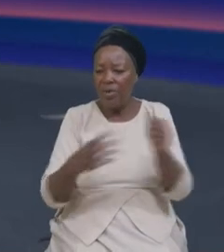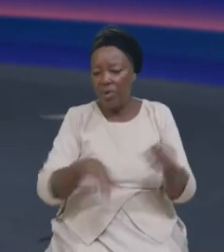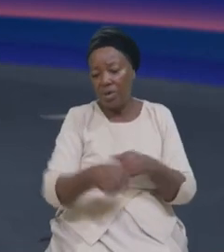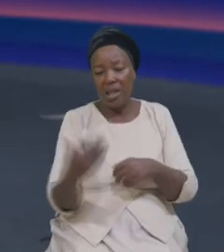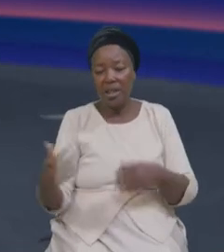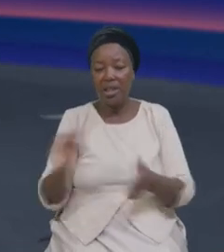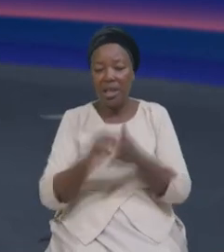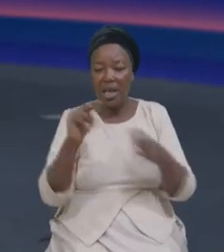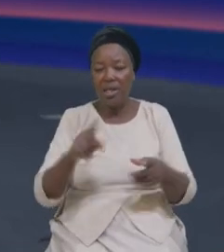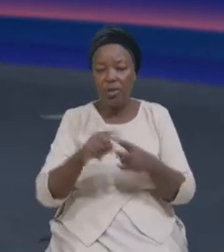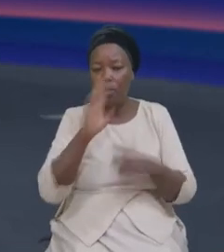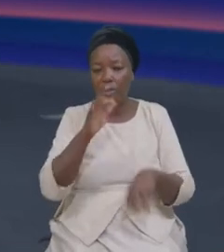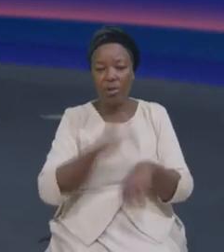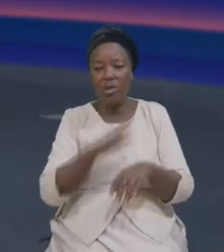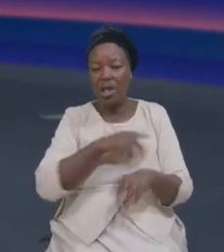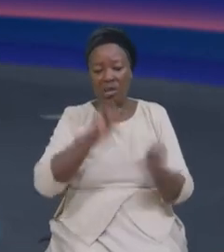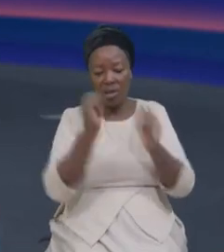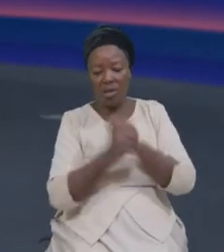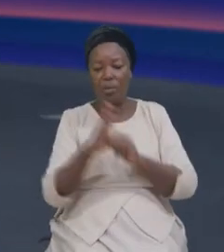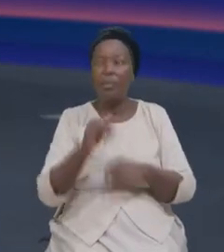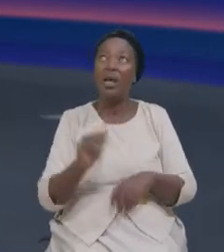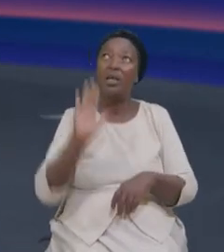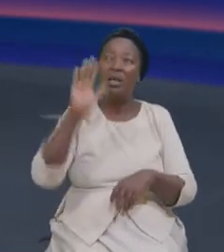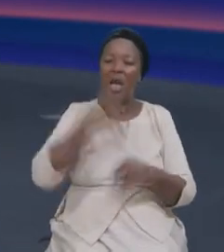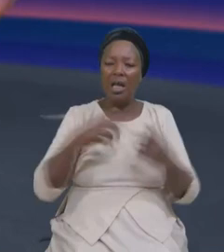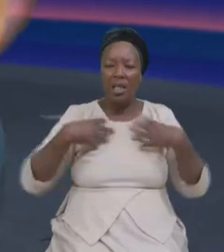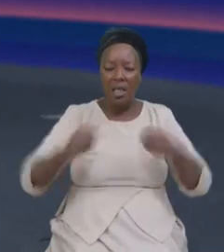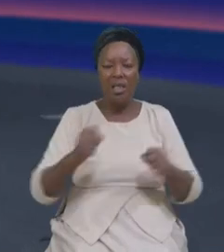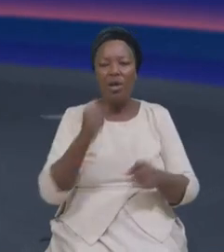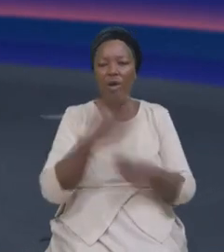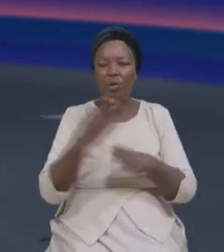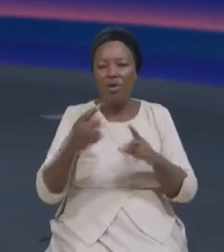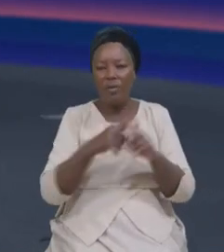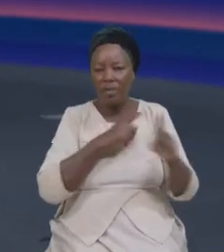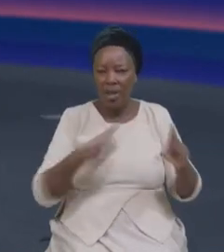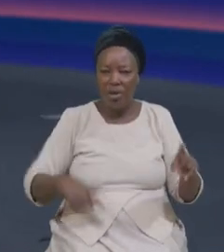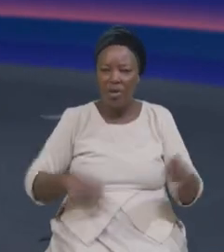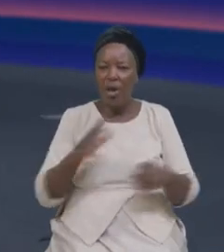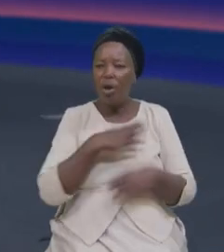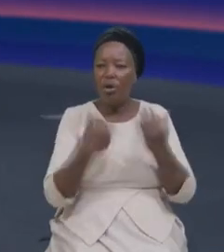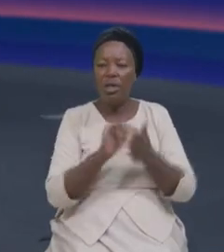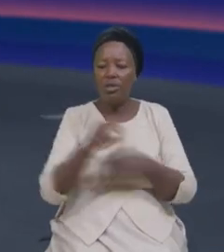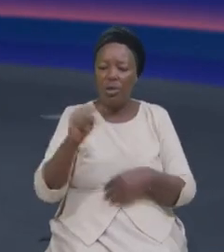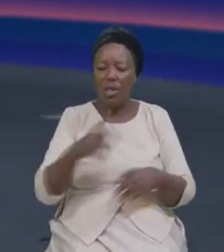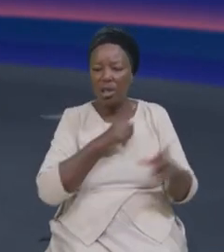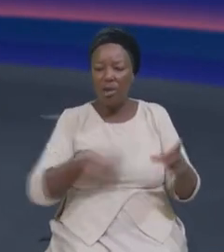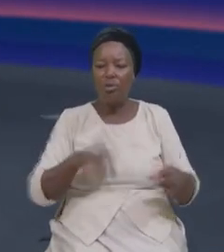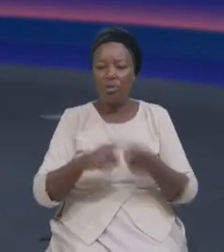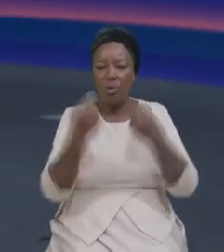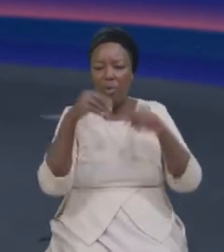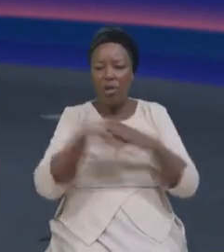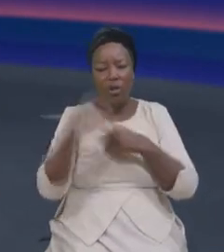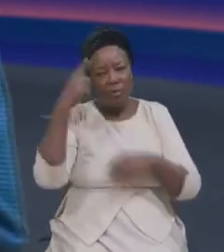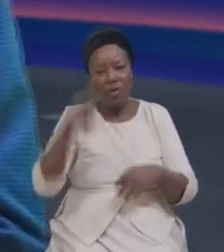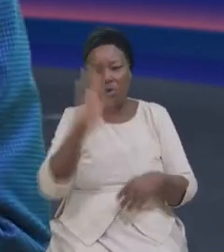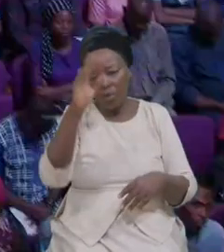needs to be touched and transformed and healed and totally delivered from, your faith has made